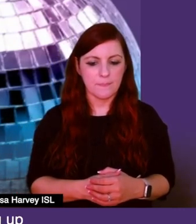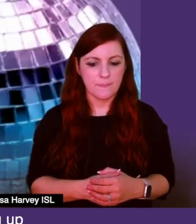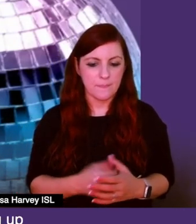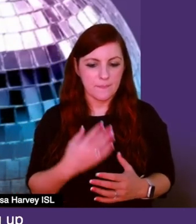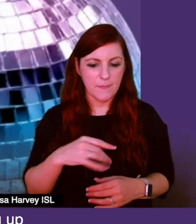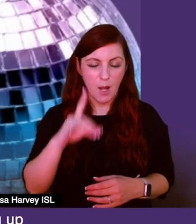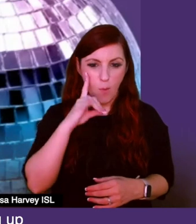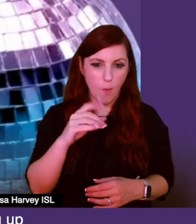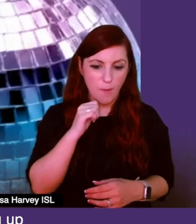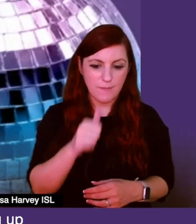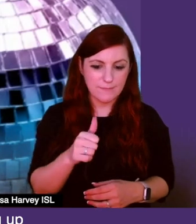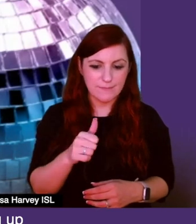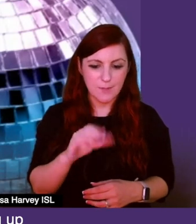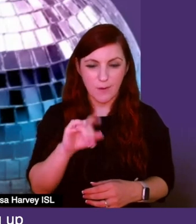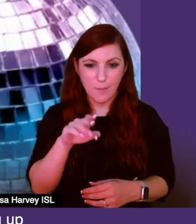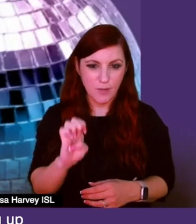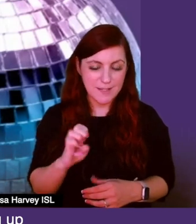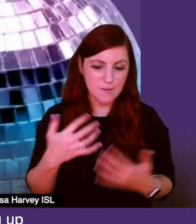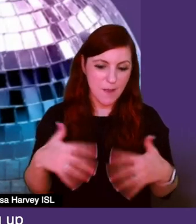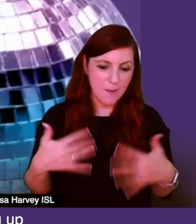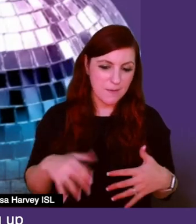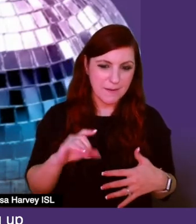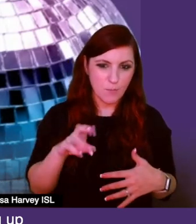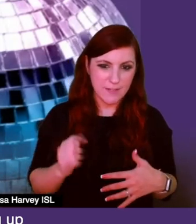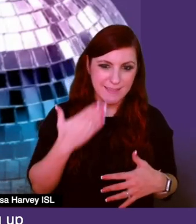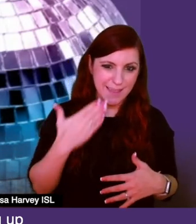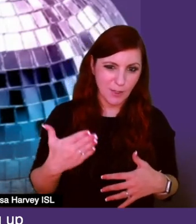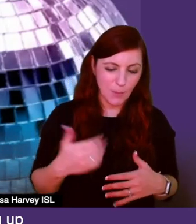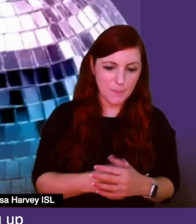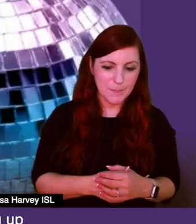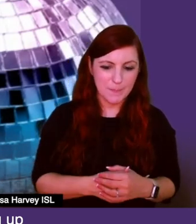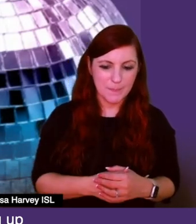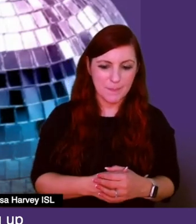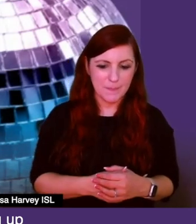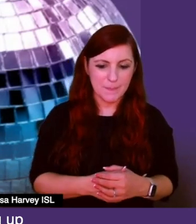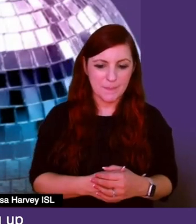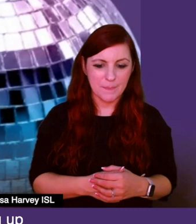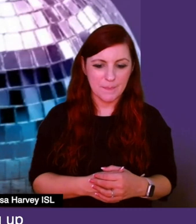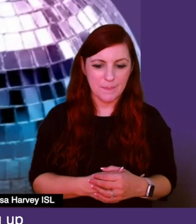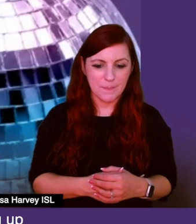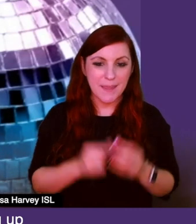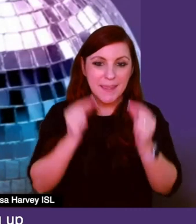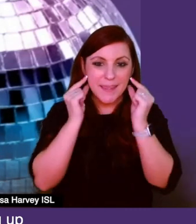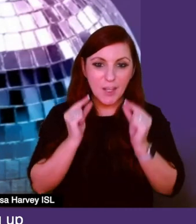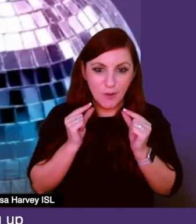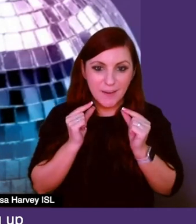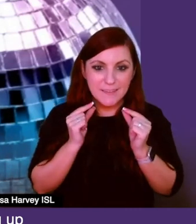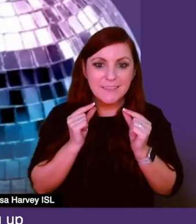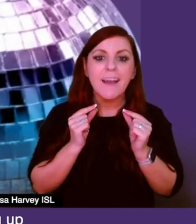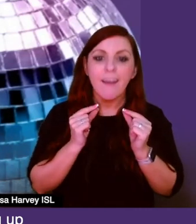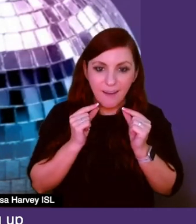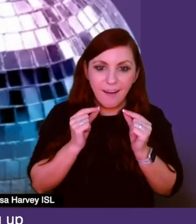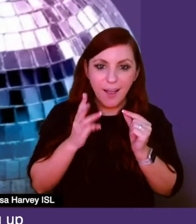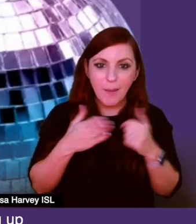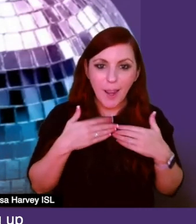And I hope I'm not Caprice. Yeah, Brian, thank you. Thank you. Earrings, I'm going to look you